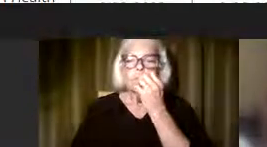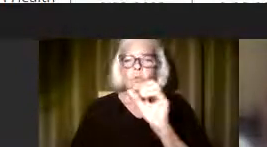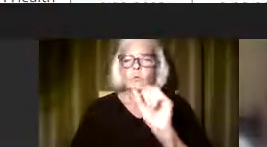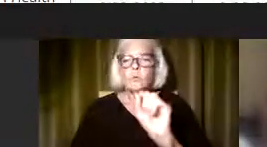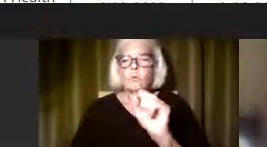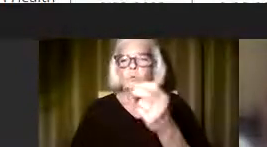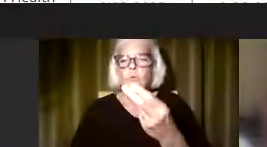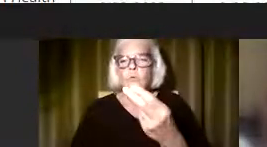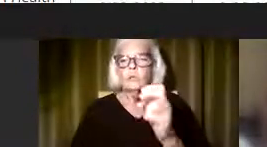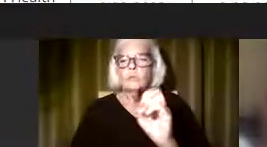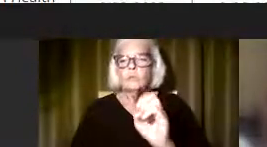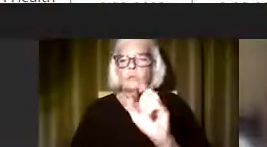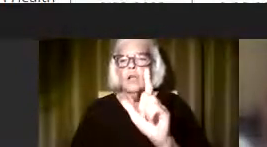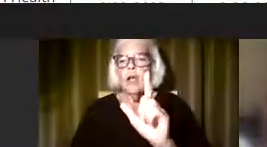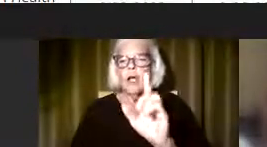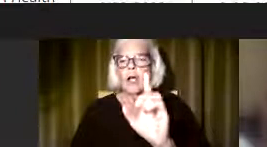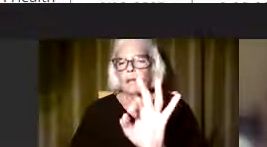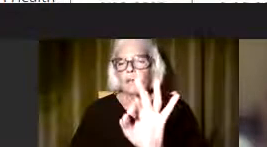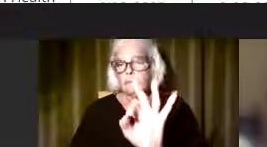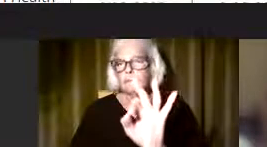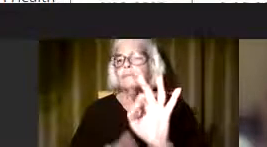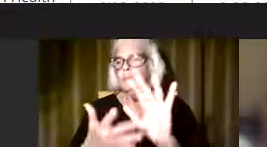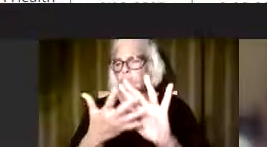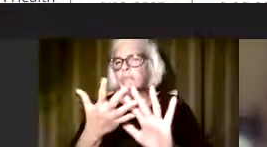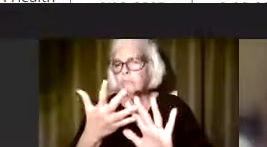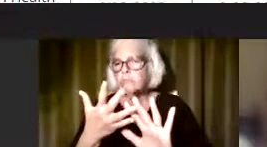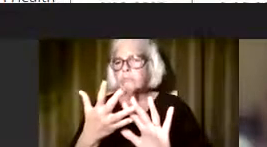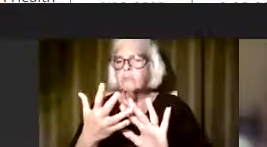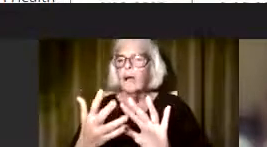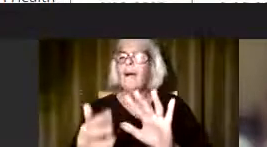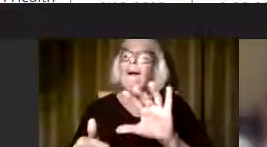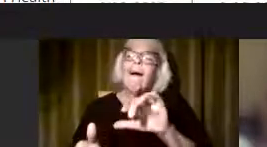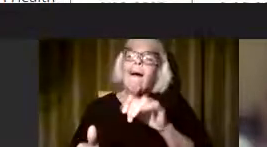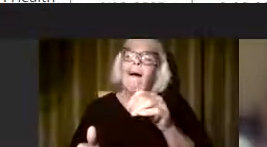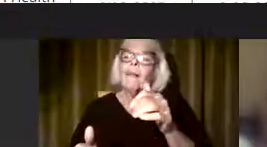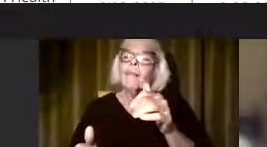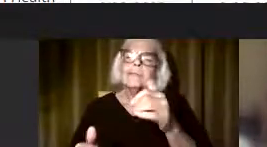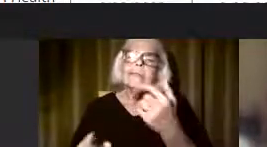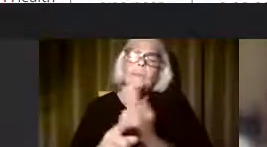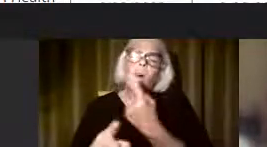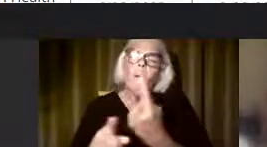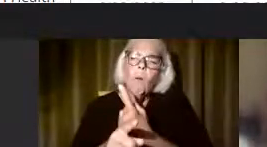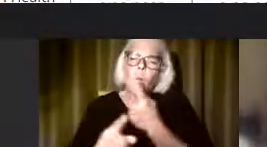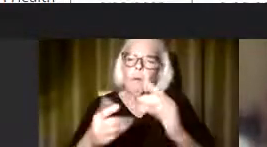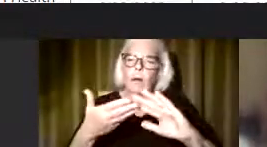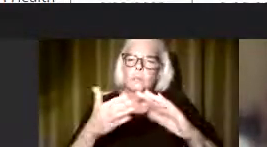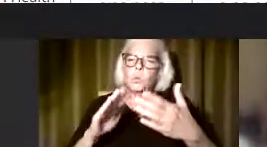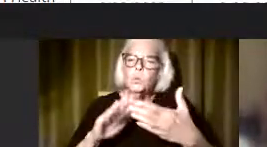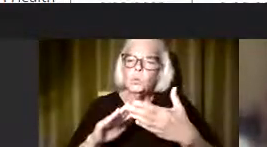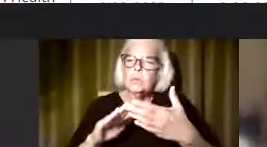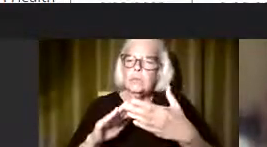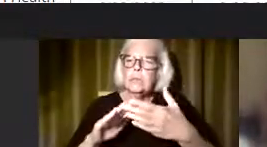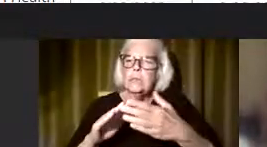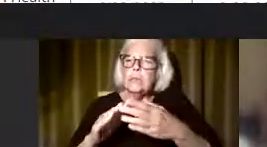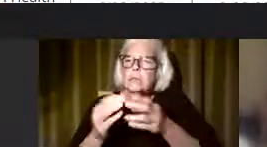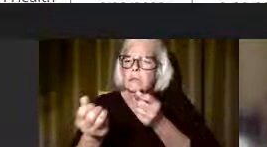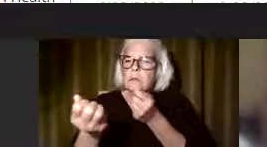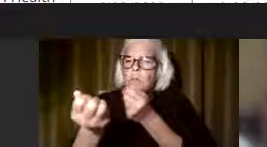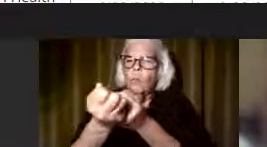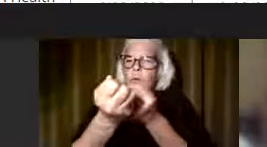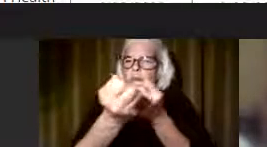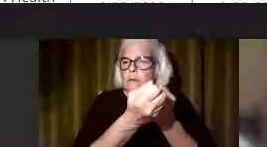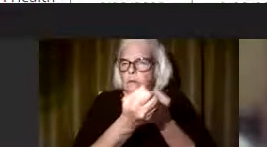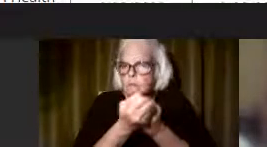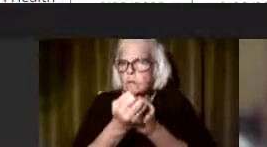services, where we're looking into continuing to distribute rapid tests, potentially at